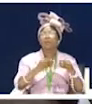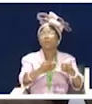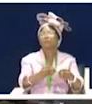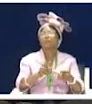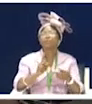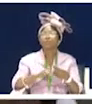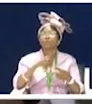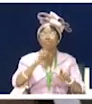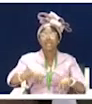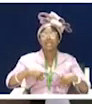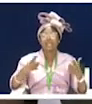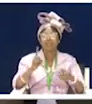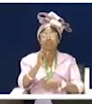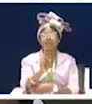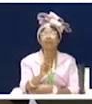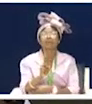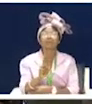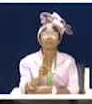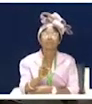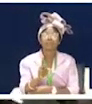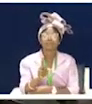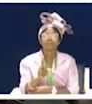the live testifiers.